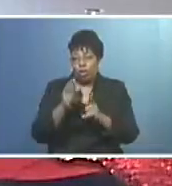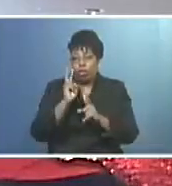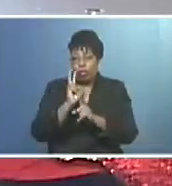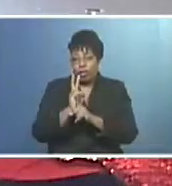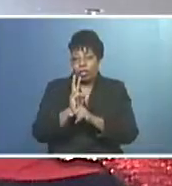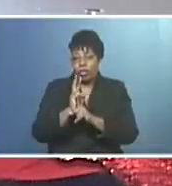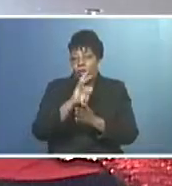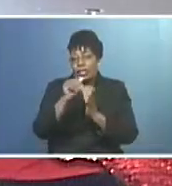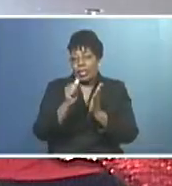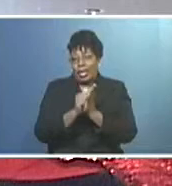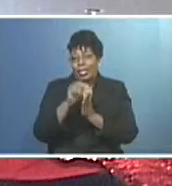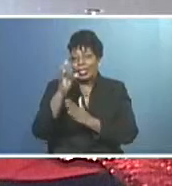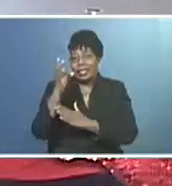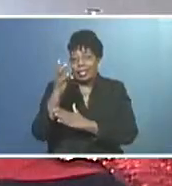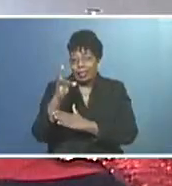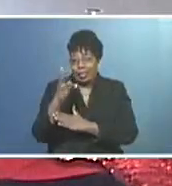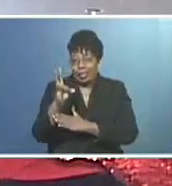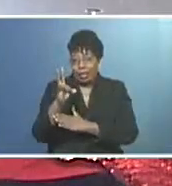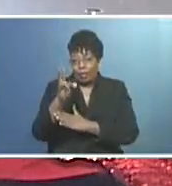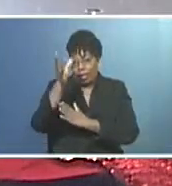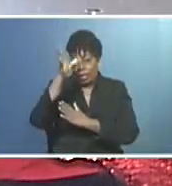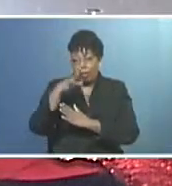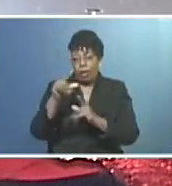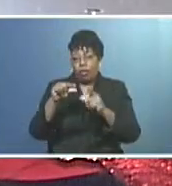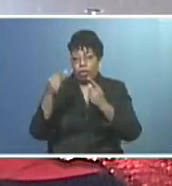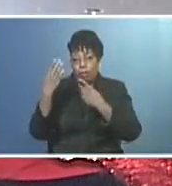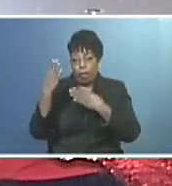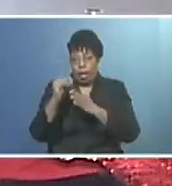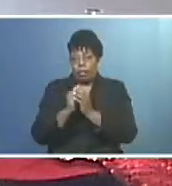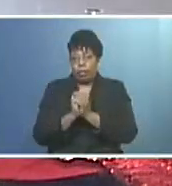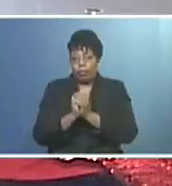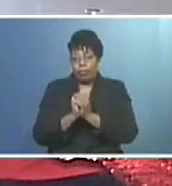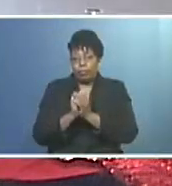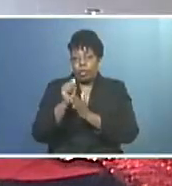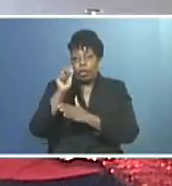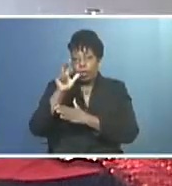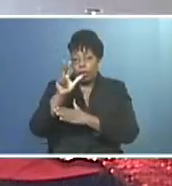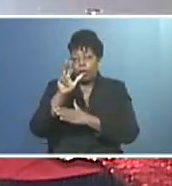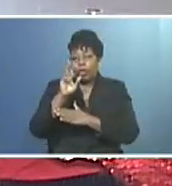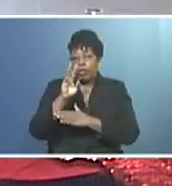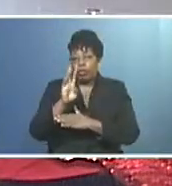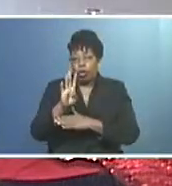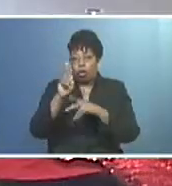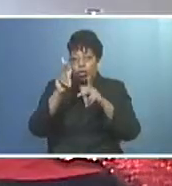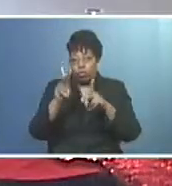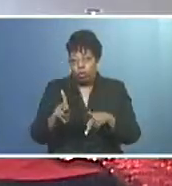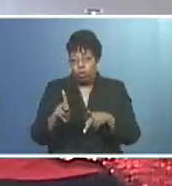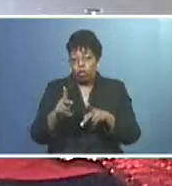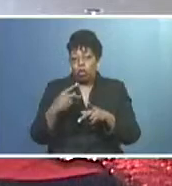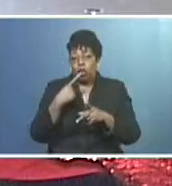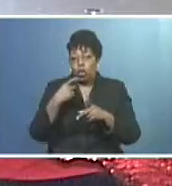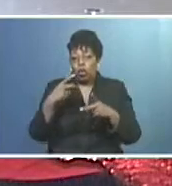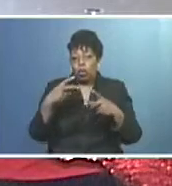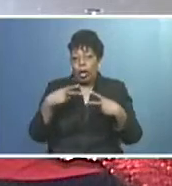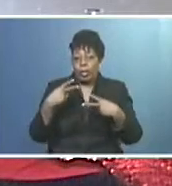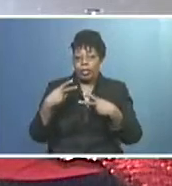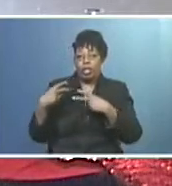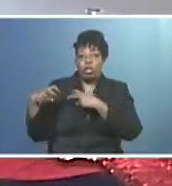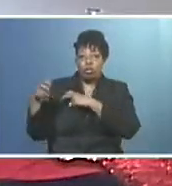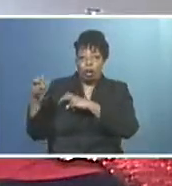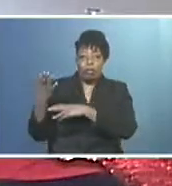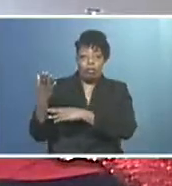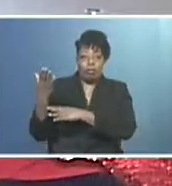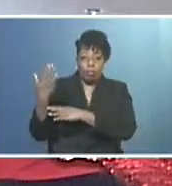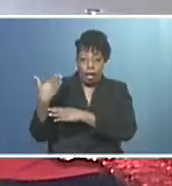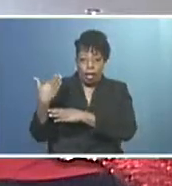a 72-year-old male of Grand Bahama. Meantime, 34 of the new cases are persons who have a recent history of travel. There